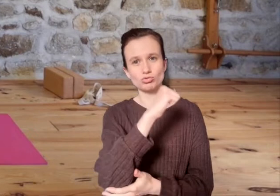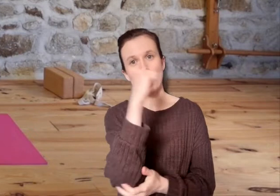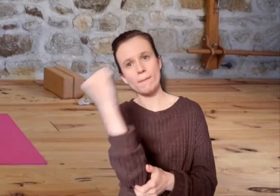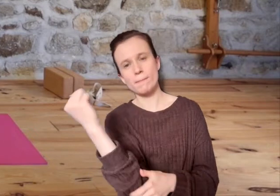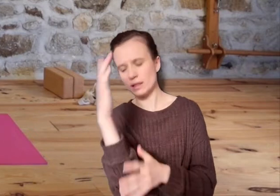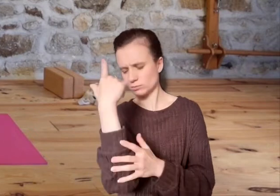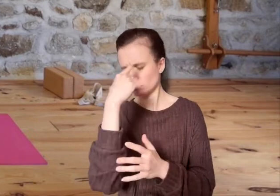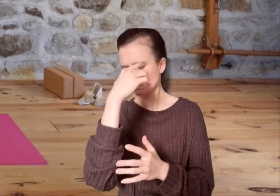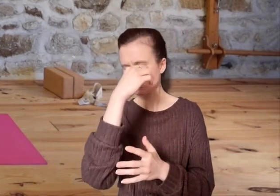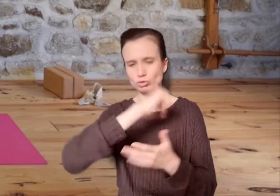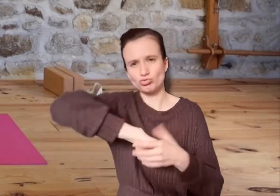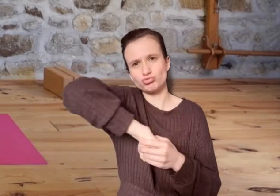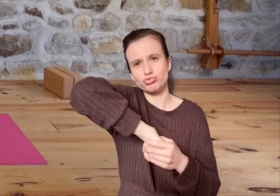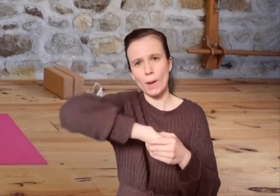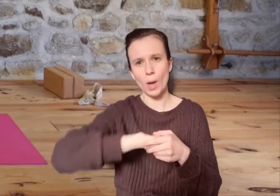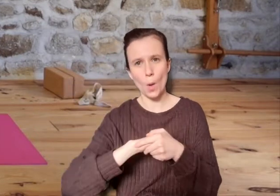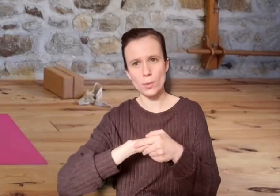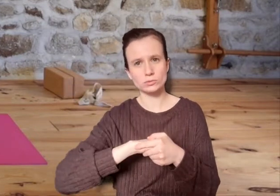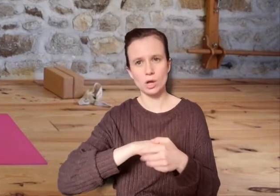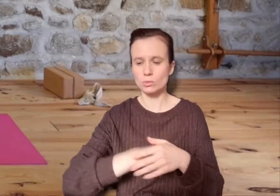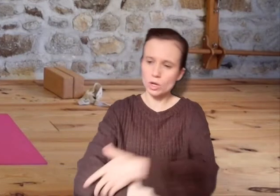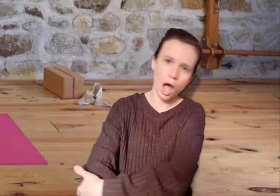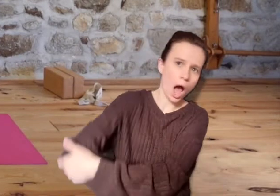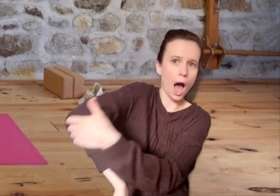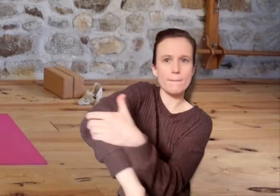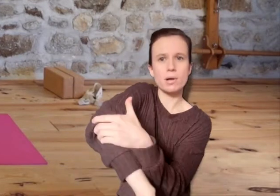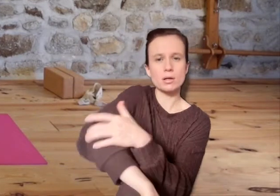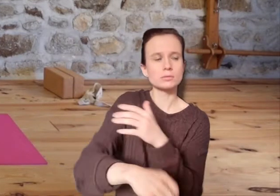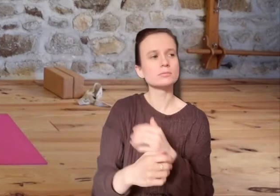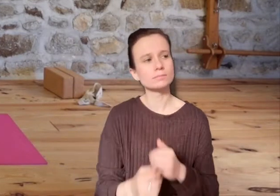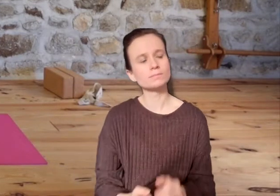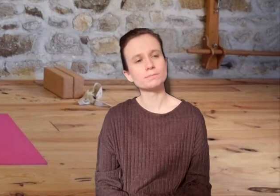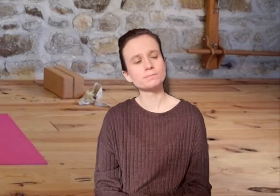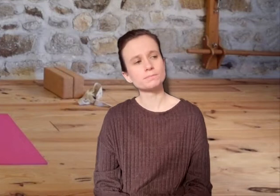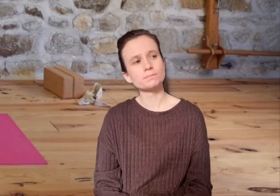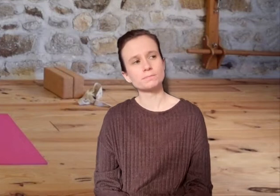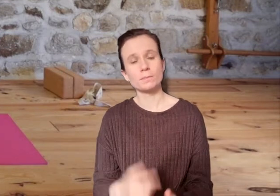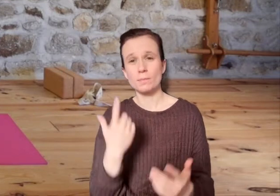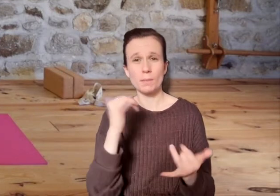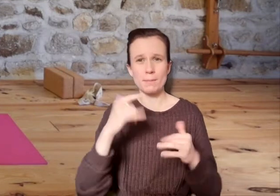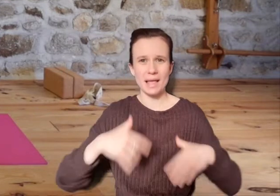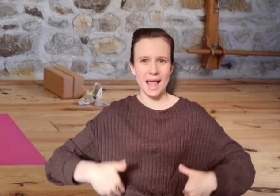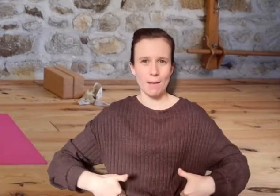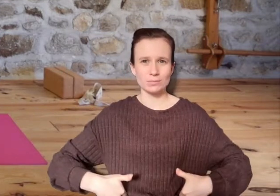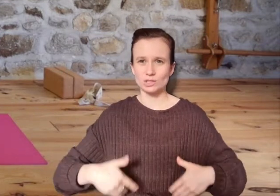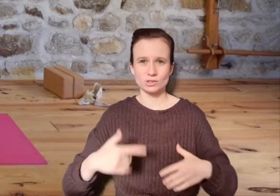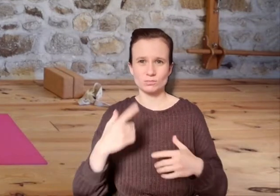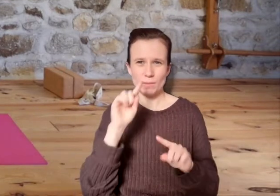down. Don't let it drop open if you can help it. Again, we're all different, so if your hips won't allow, that's fine.